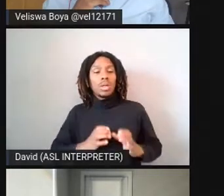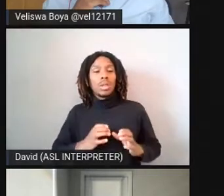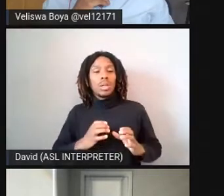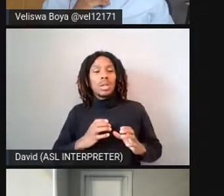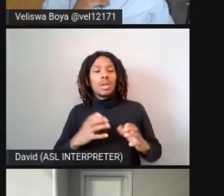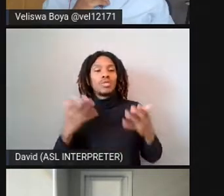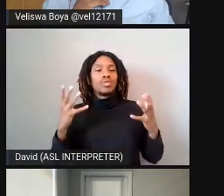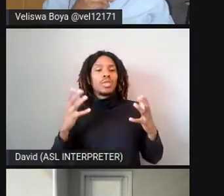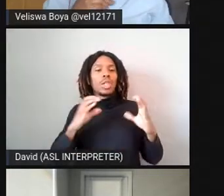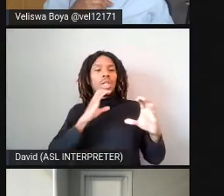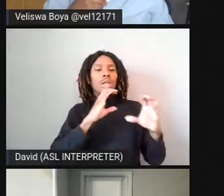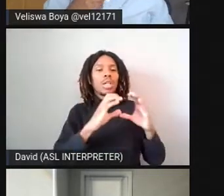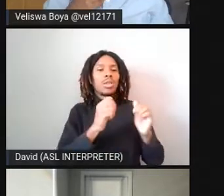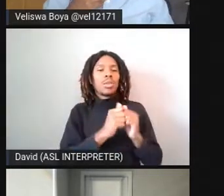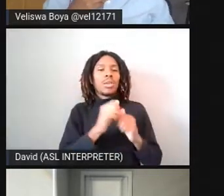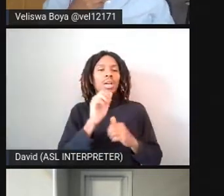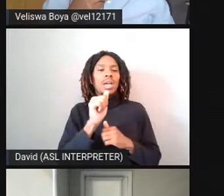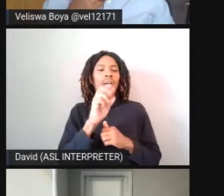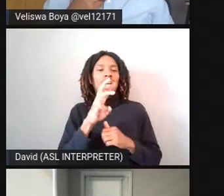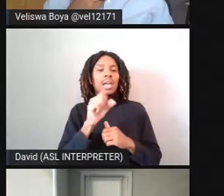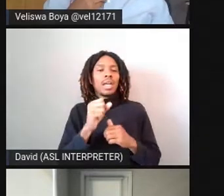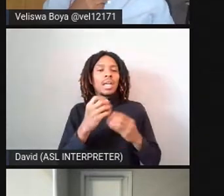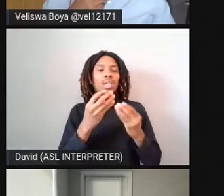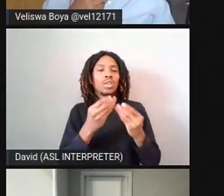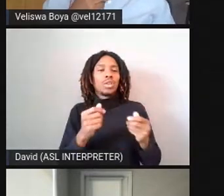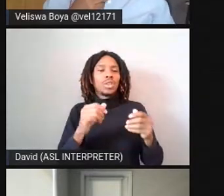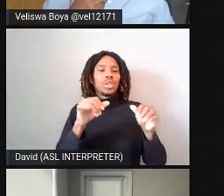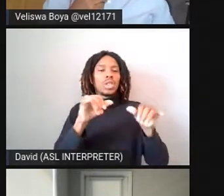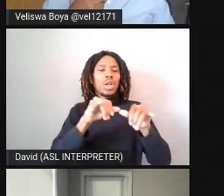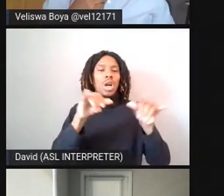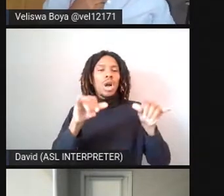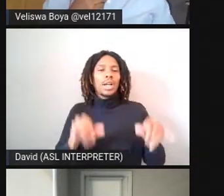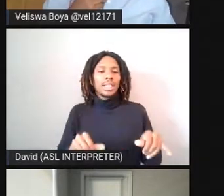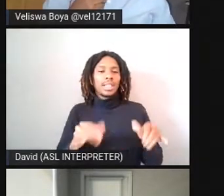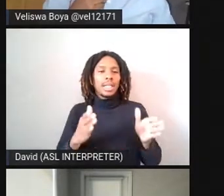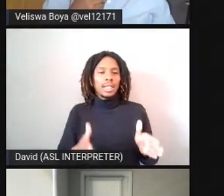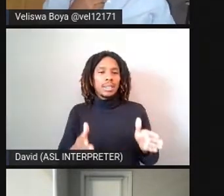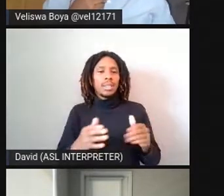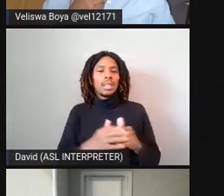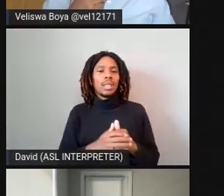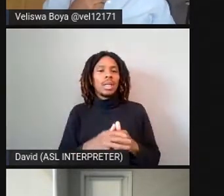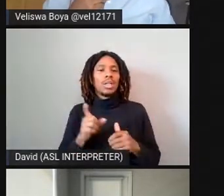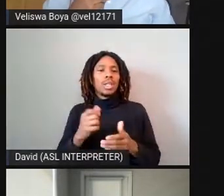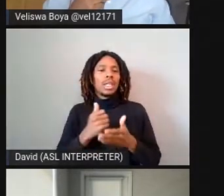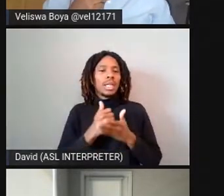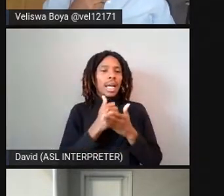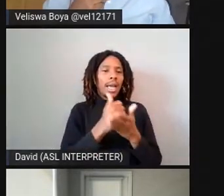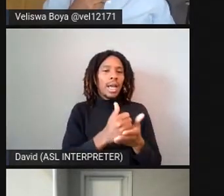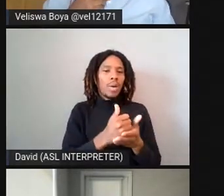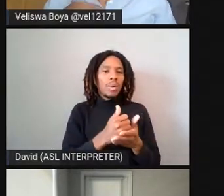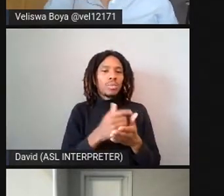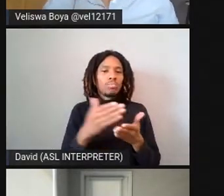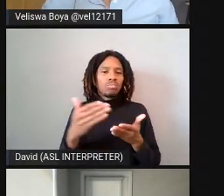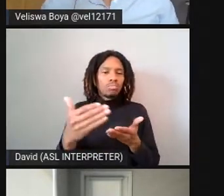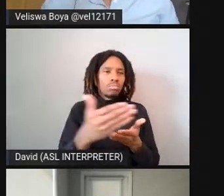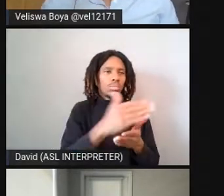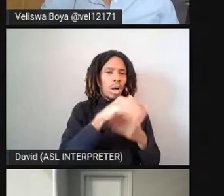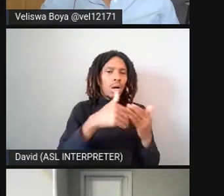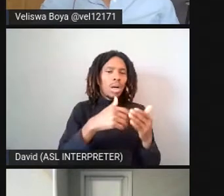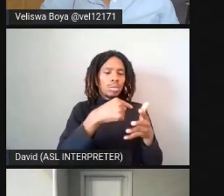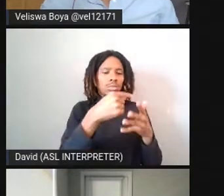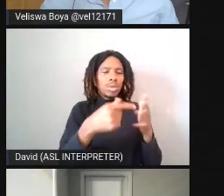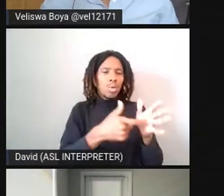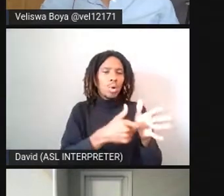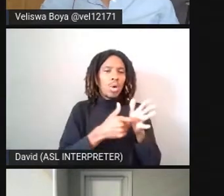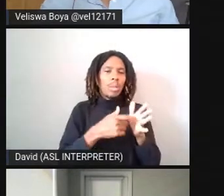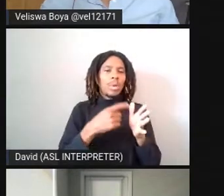communicated with AWS Solutions Architects in order for them to help you to gather all the requirements needed to place the